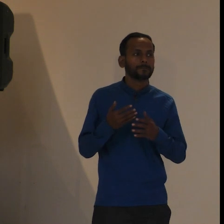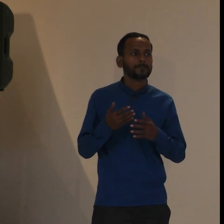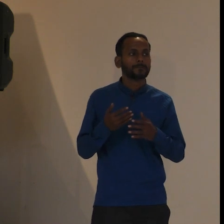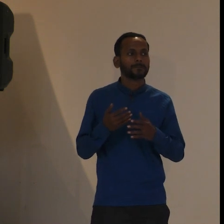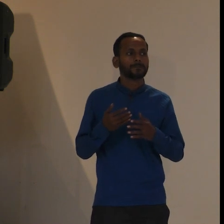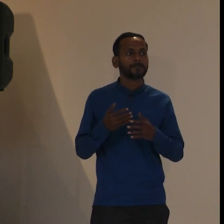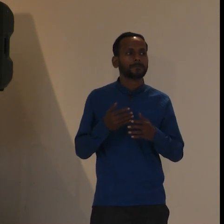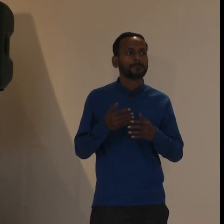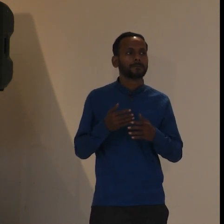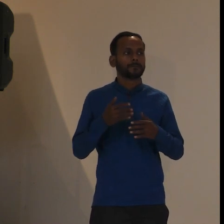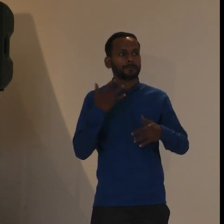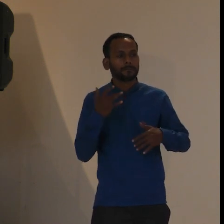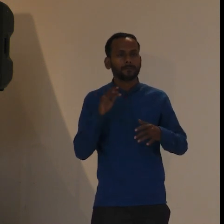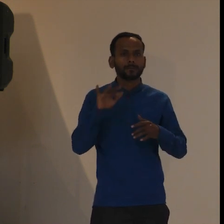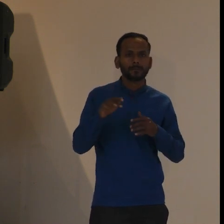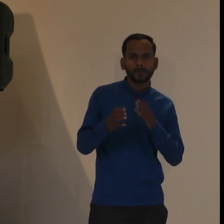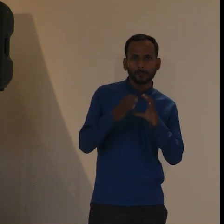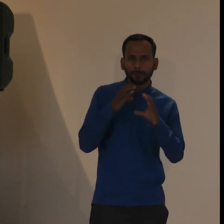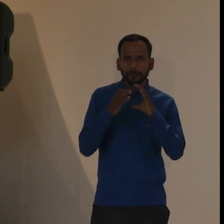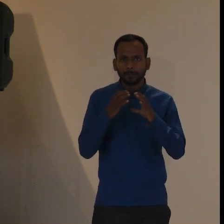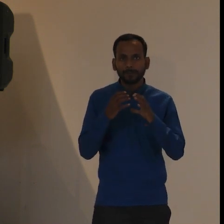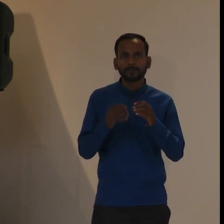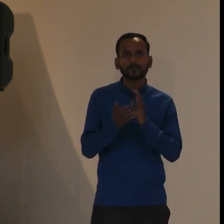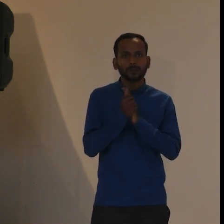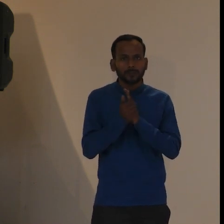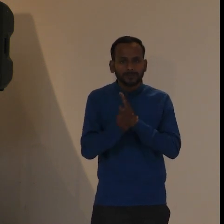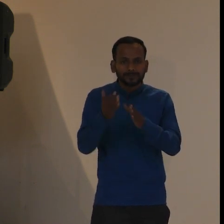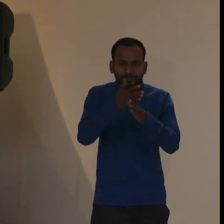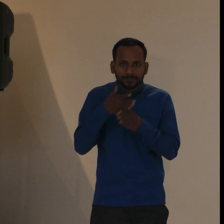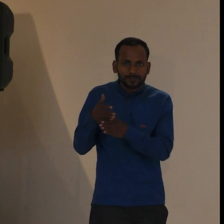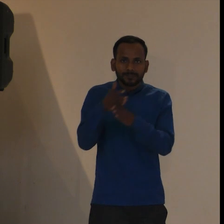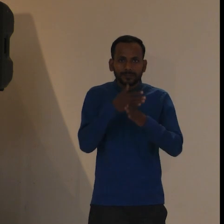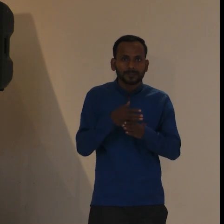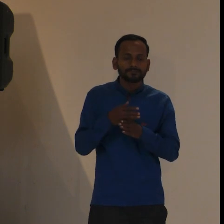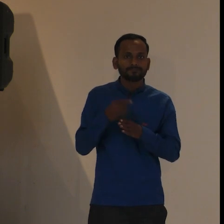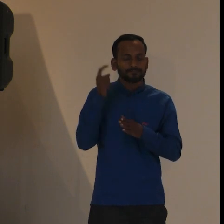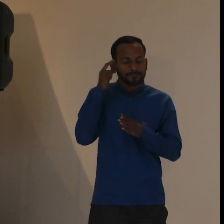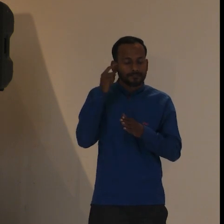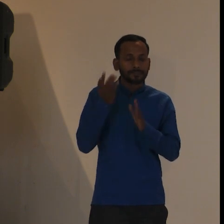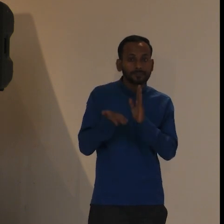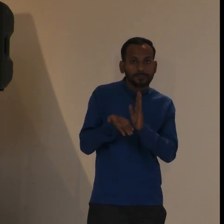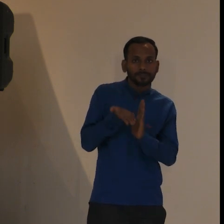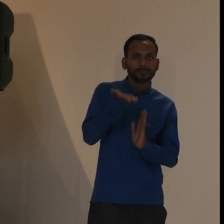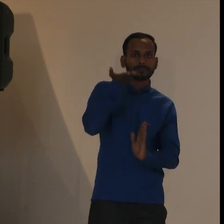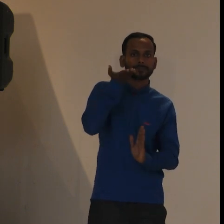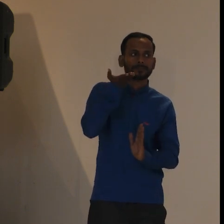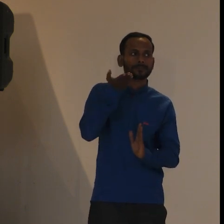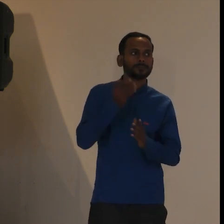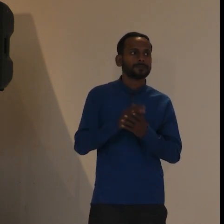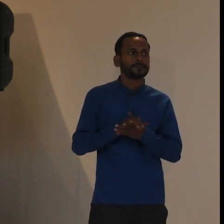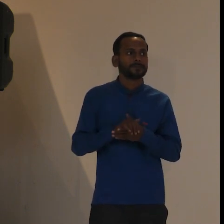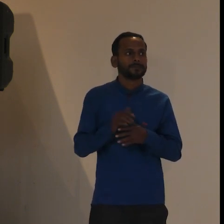rather healers are communicating with each other, talking about their experiences, saying that, oh, I kind of did this, I came across this